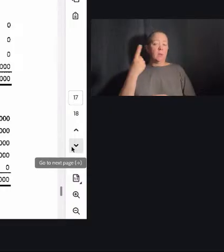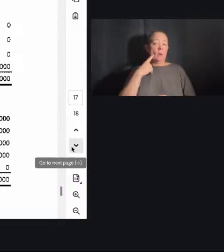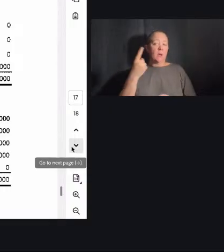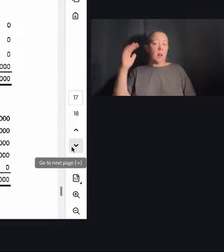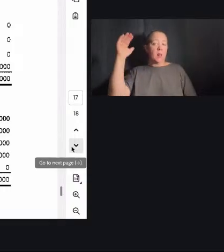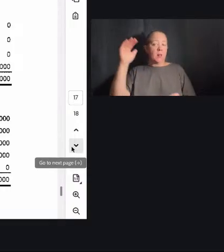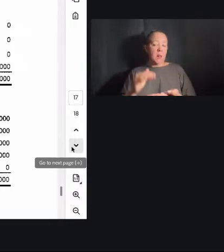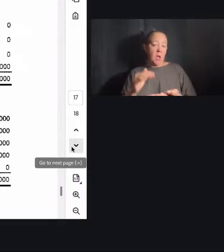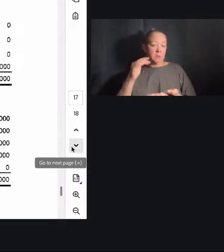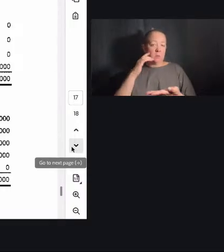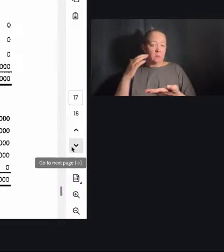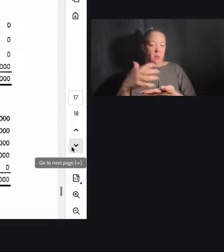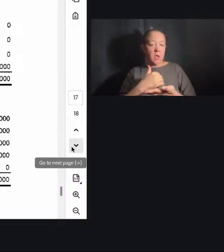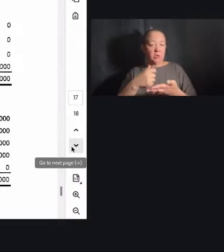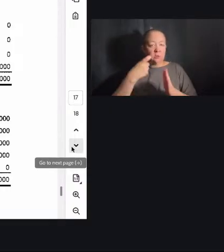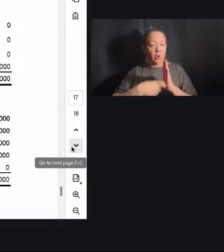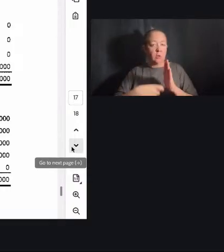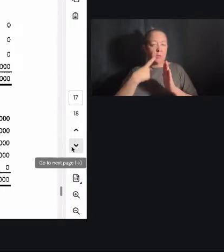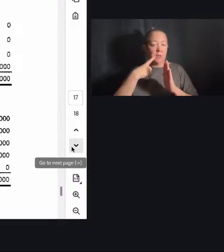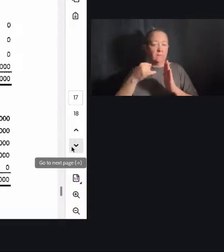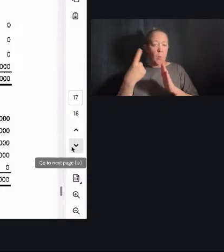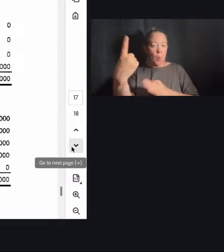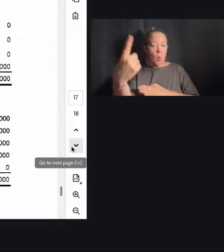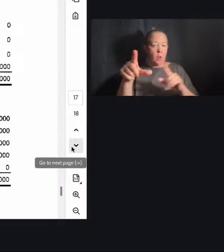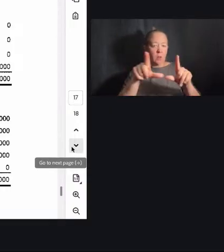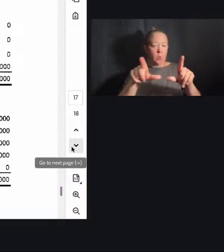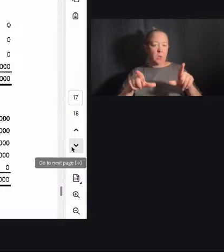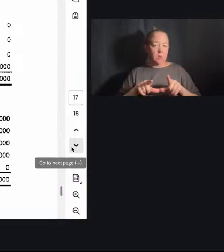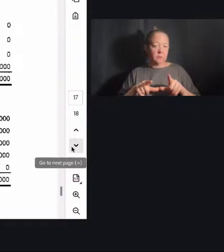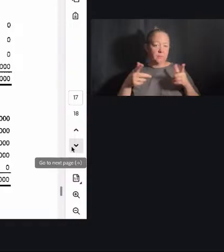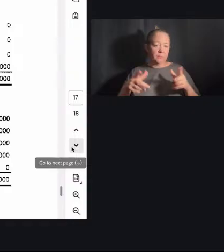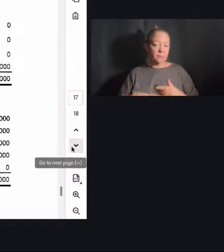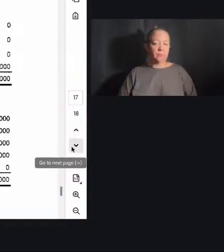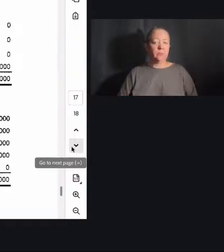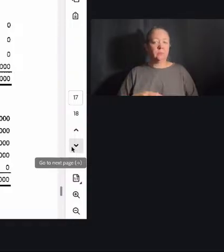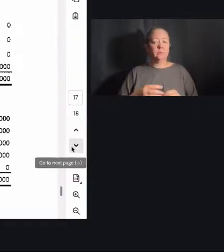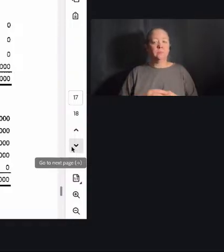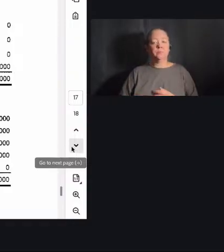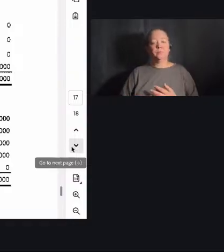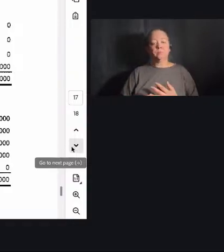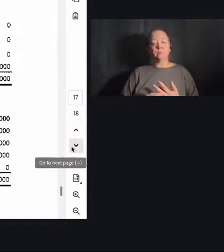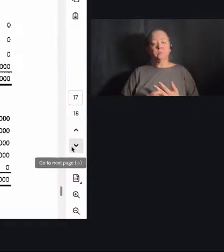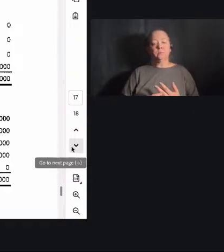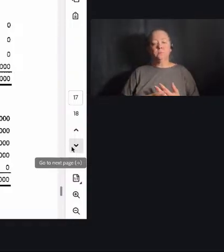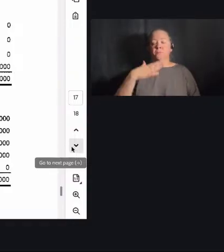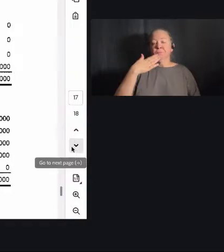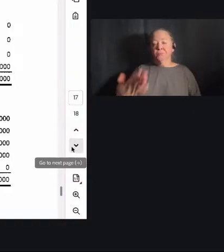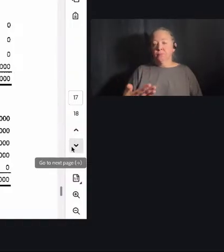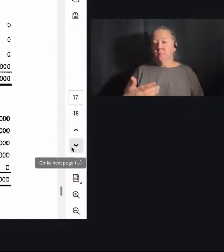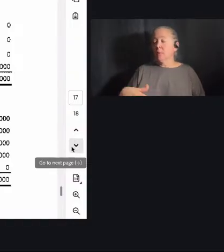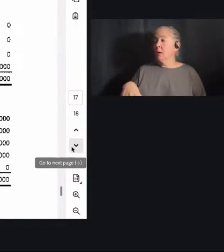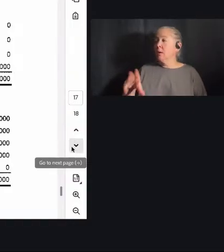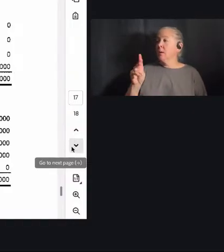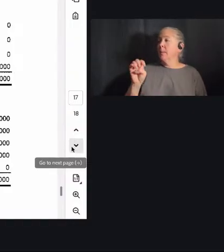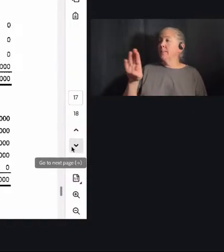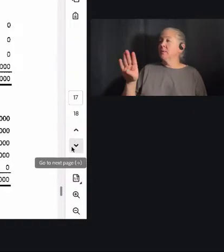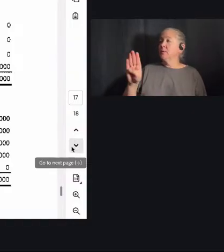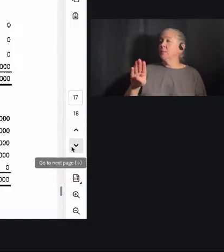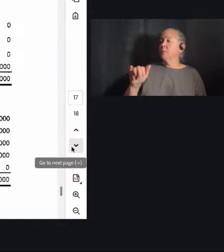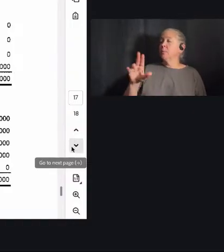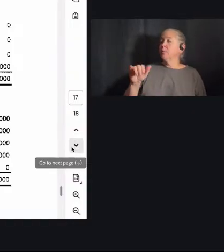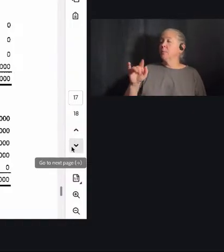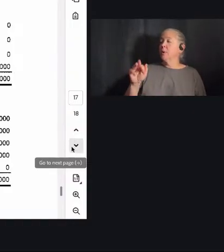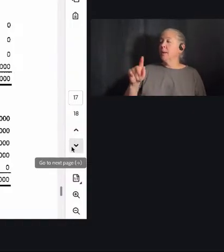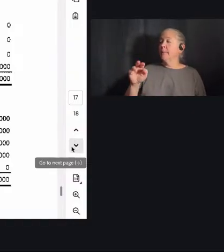thank you very much. Yeah, go ahead. Mr. Brayman, are you able to address a few of those points? I believe, if I've made the